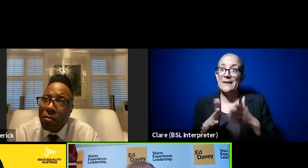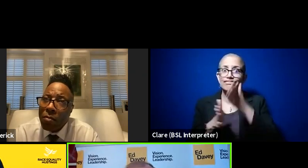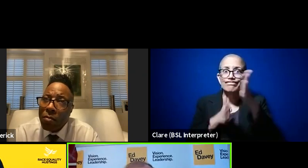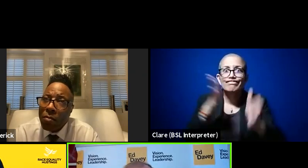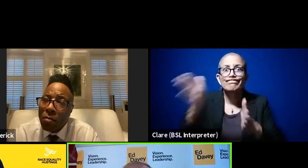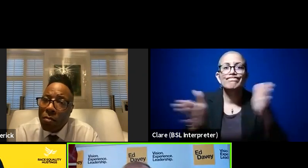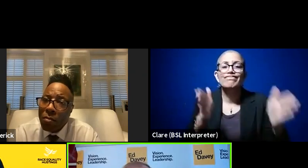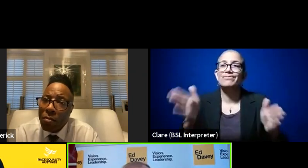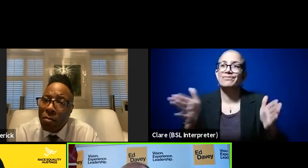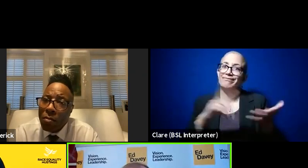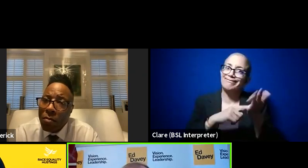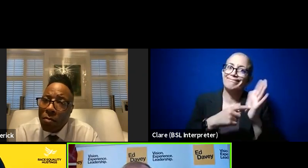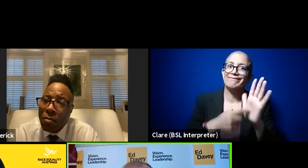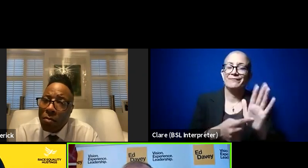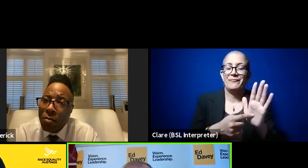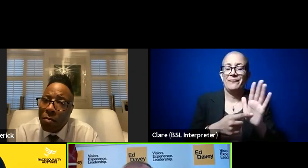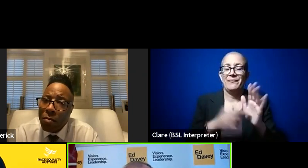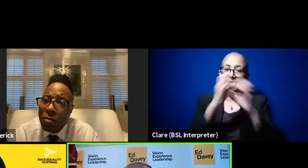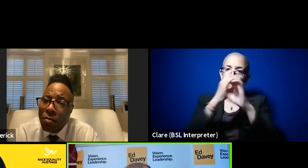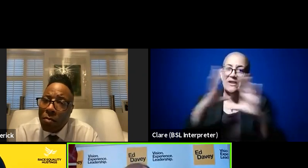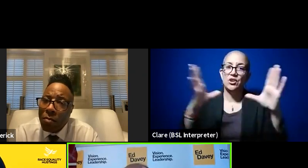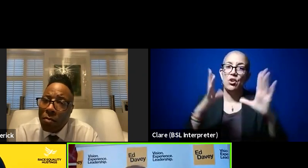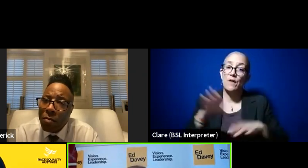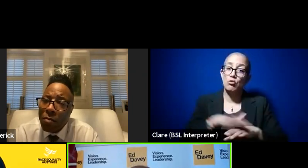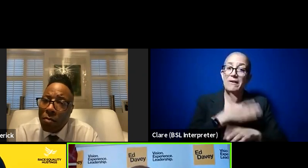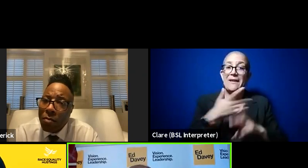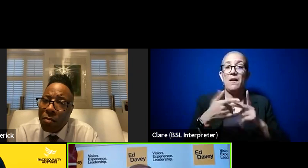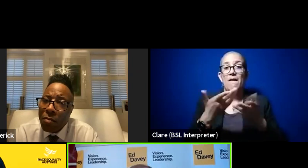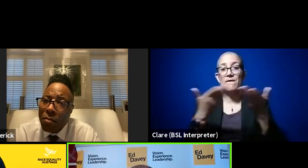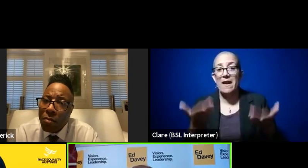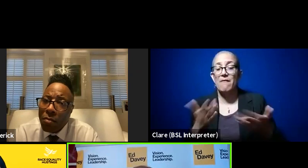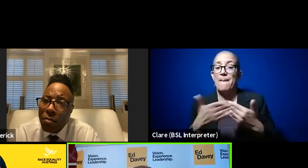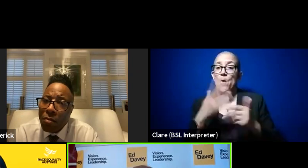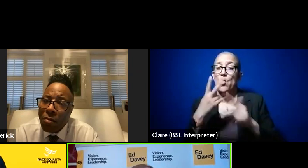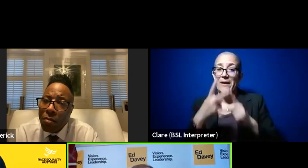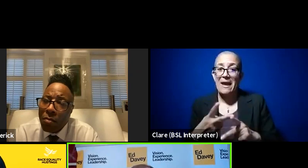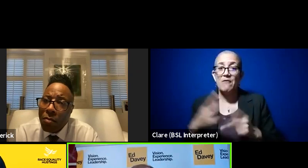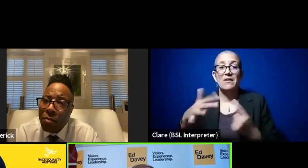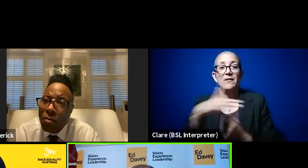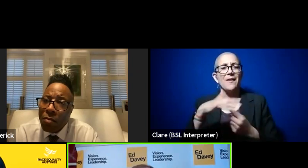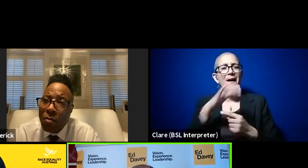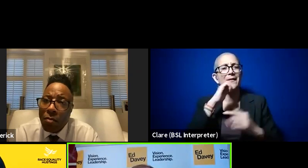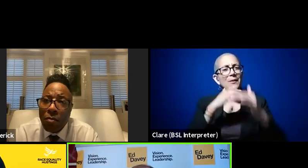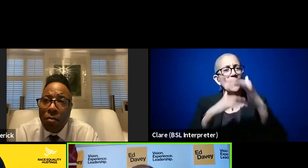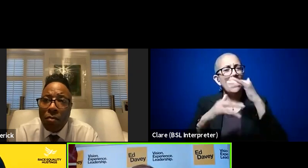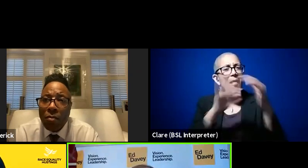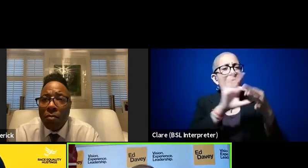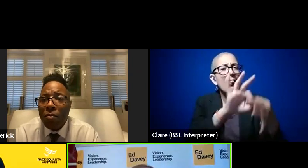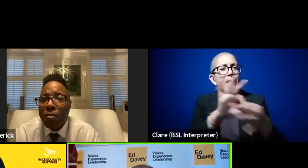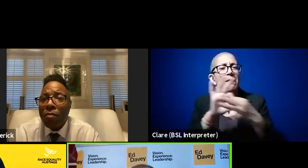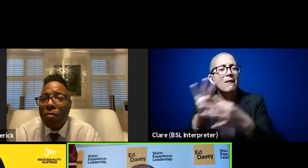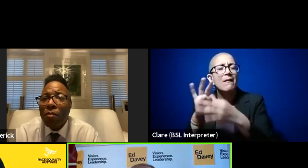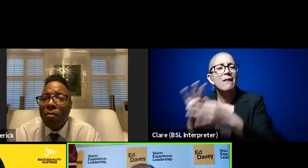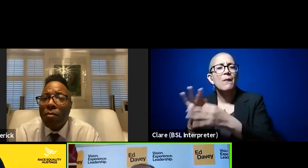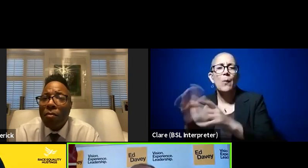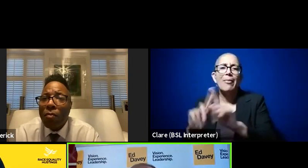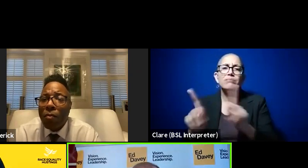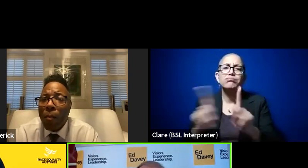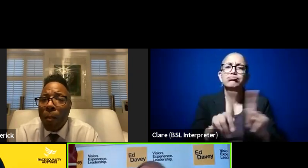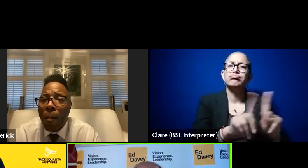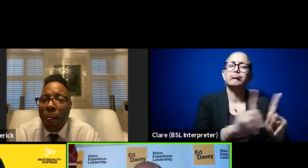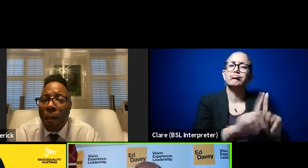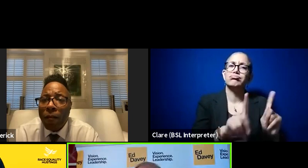vision of a greener, fairer, more caring society will resonate actually with votes from all Britain's diverse communities.